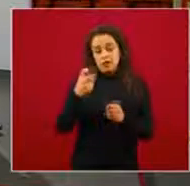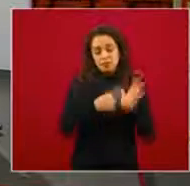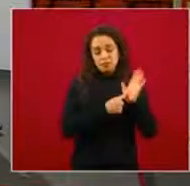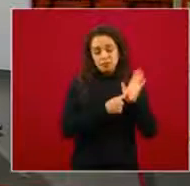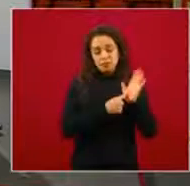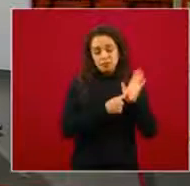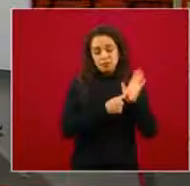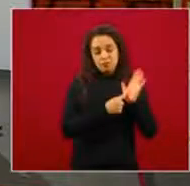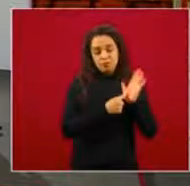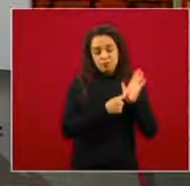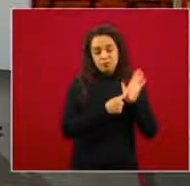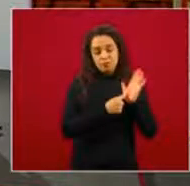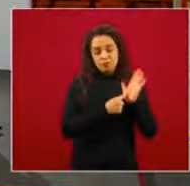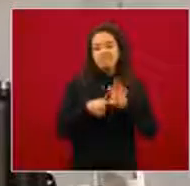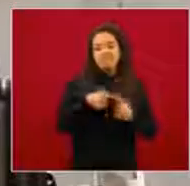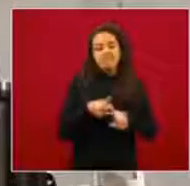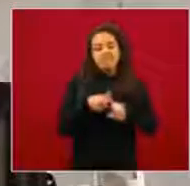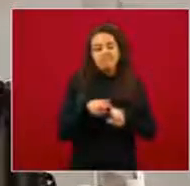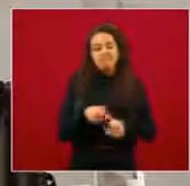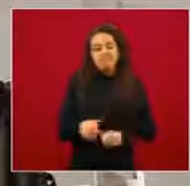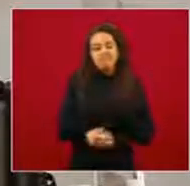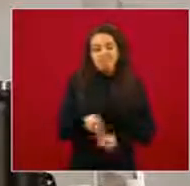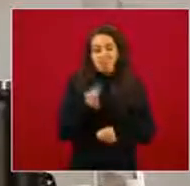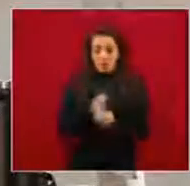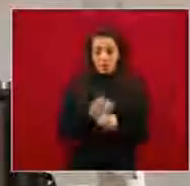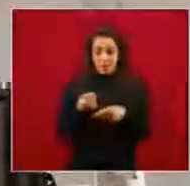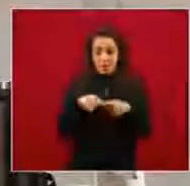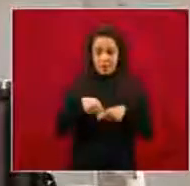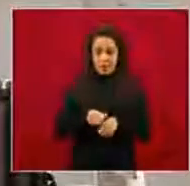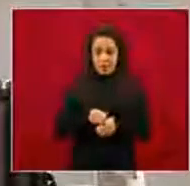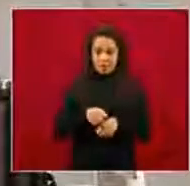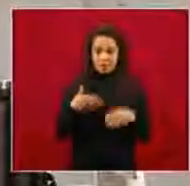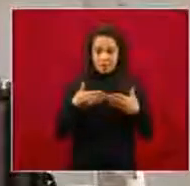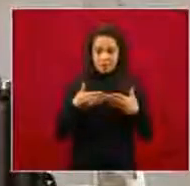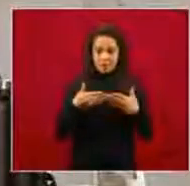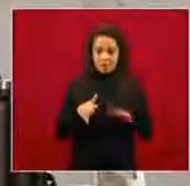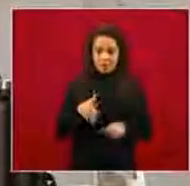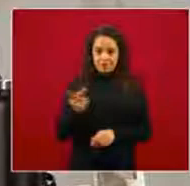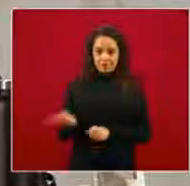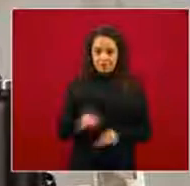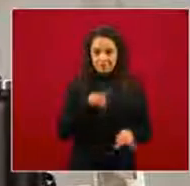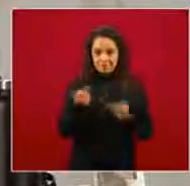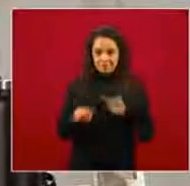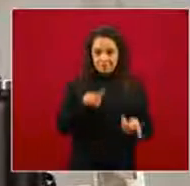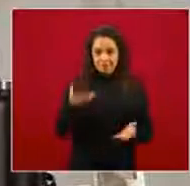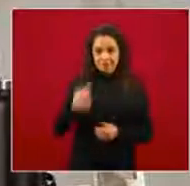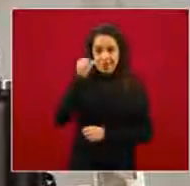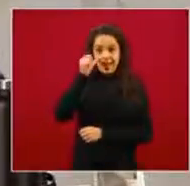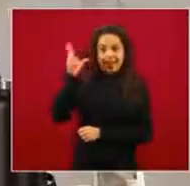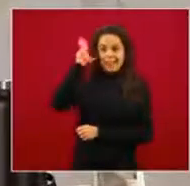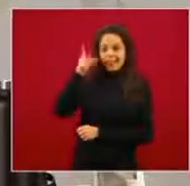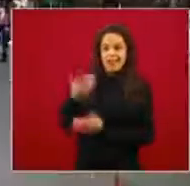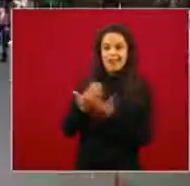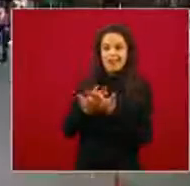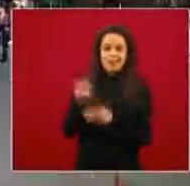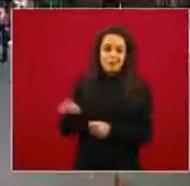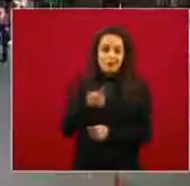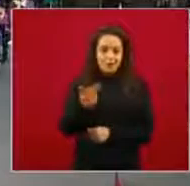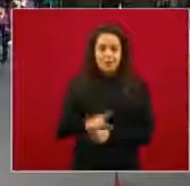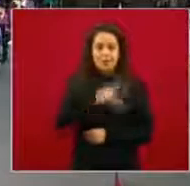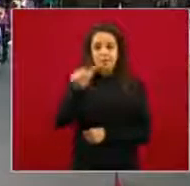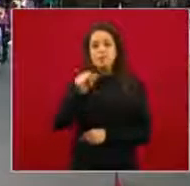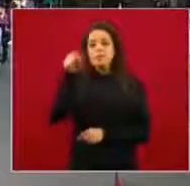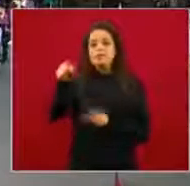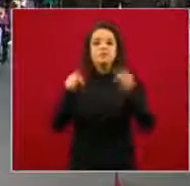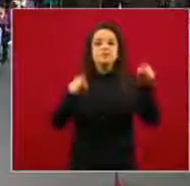this demonstration elements and so on. Let's start with our mate from Pulso Saludable, and then we